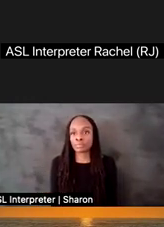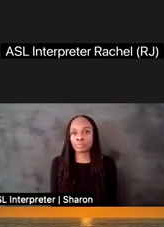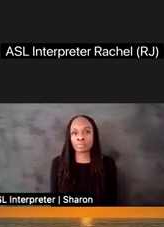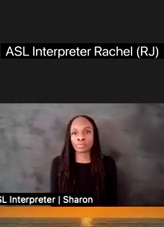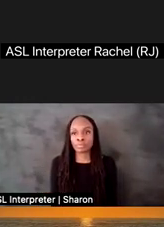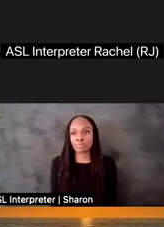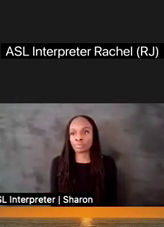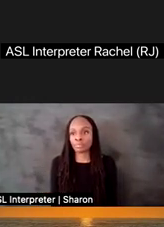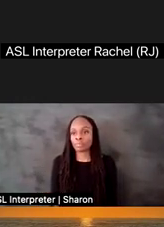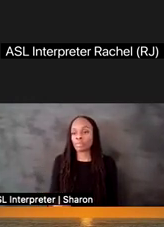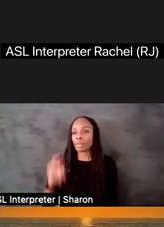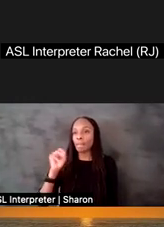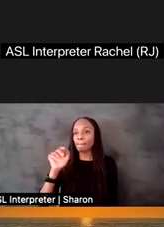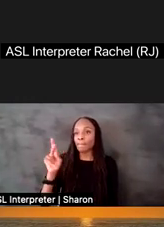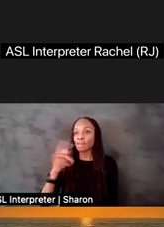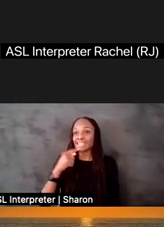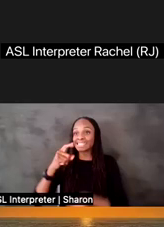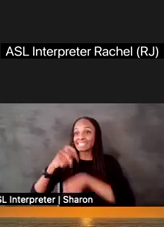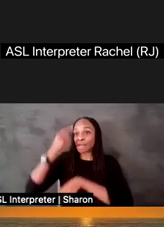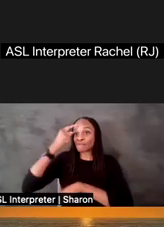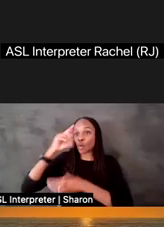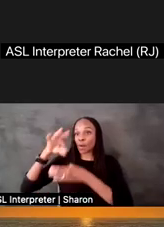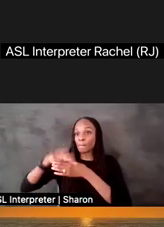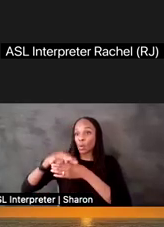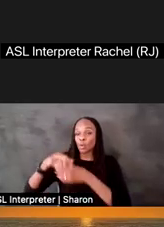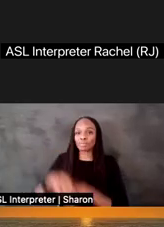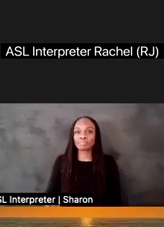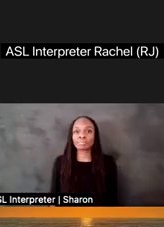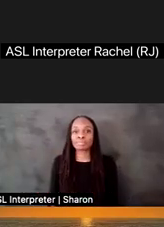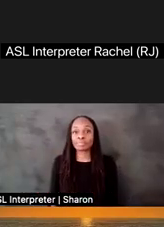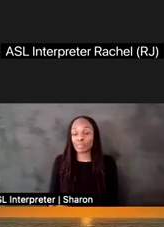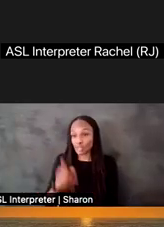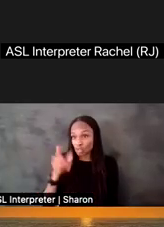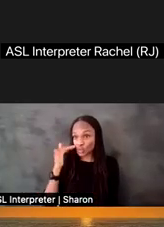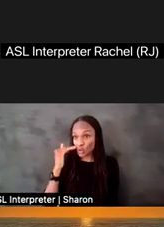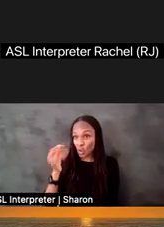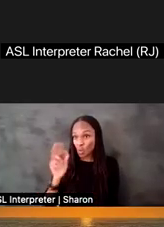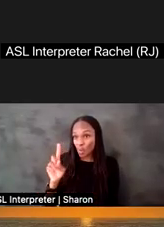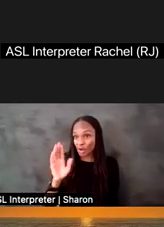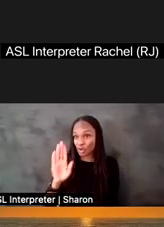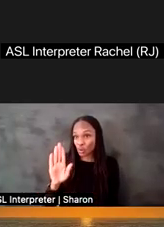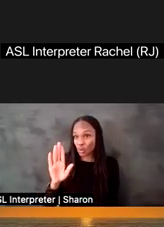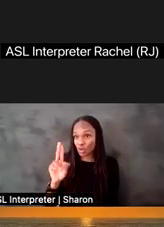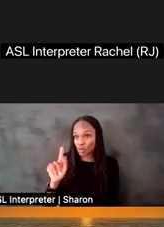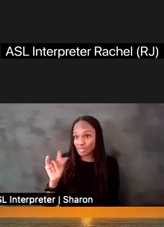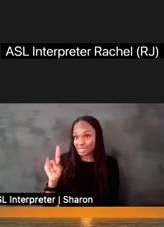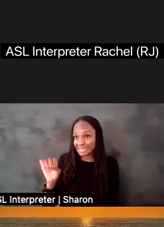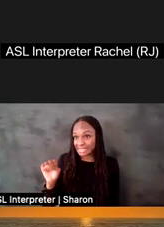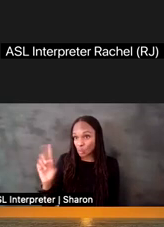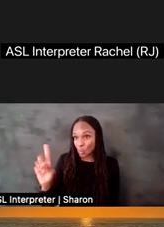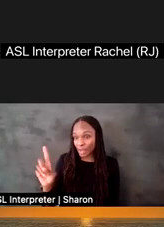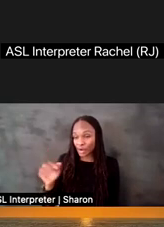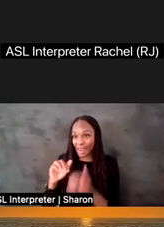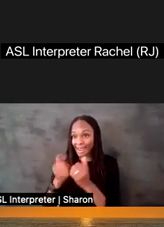Time for the poll. Time for the poll. So do you know where your utilities are and how to turn off the